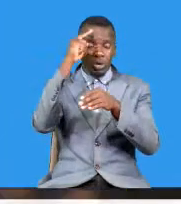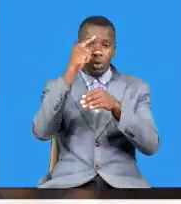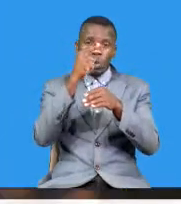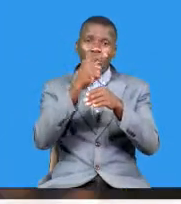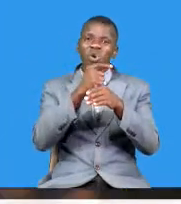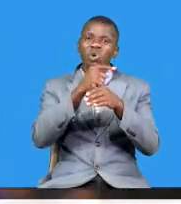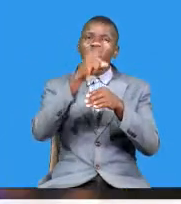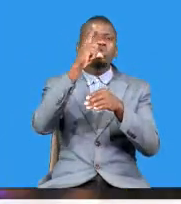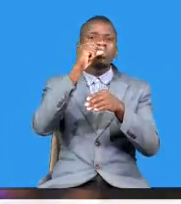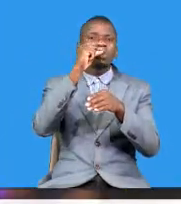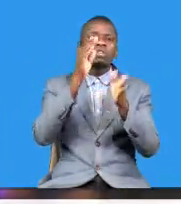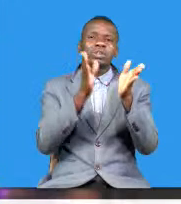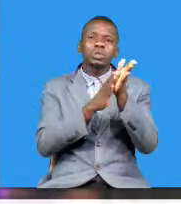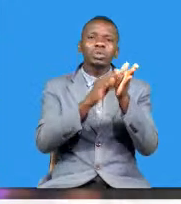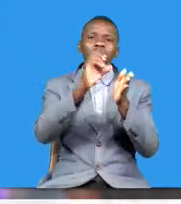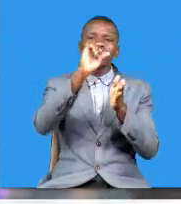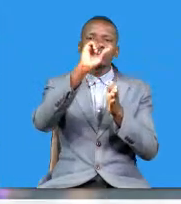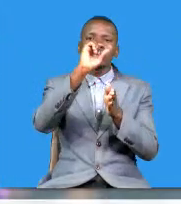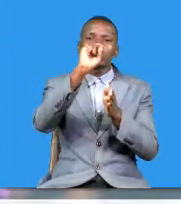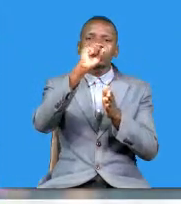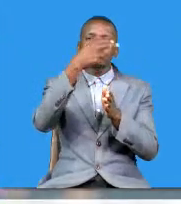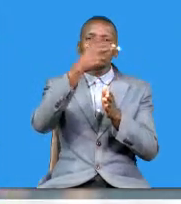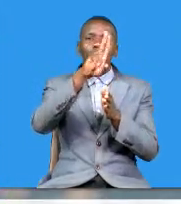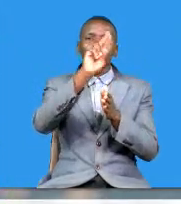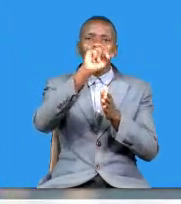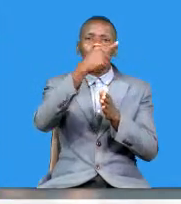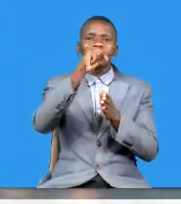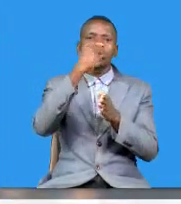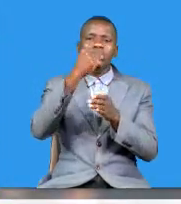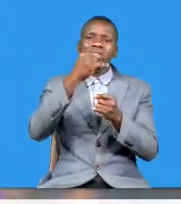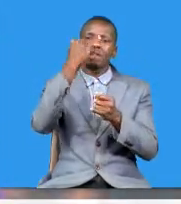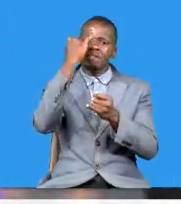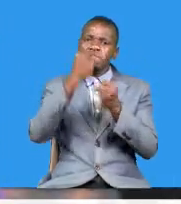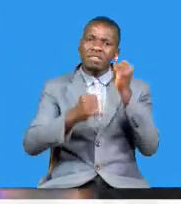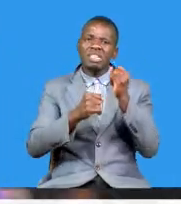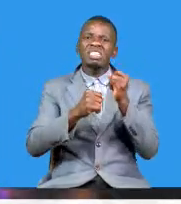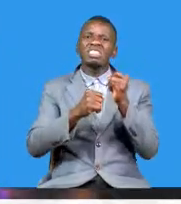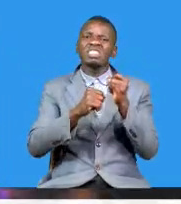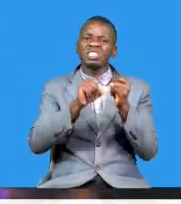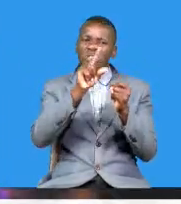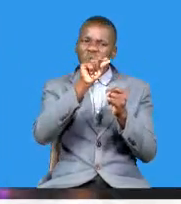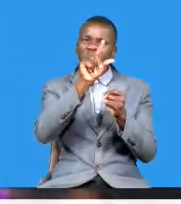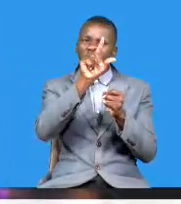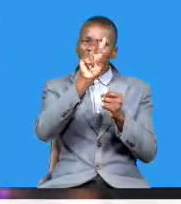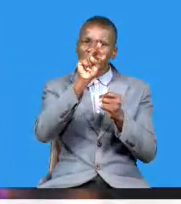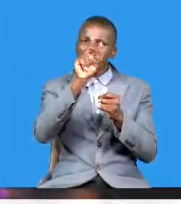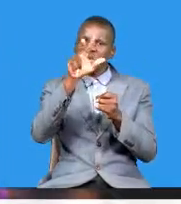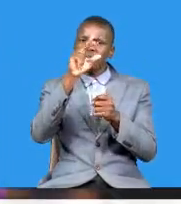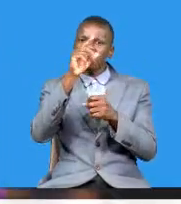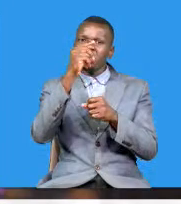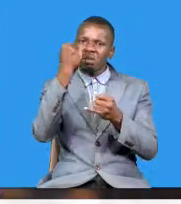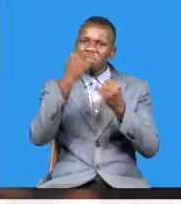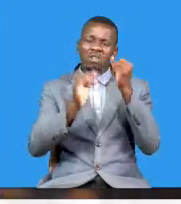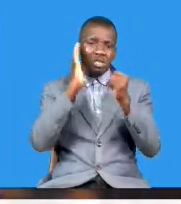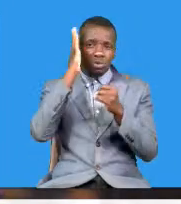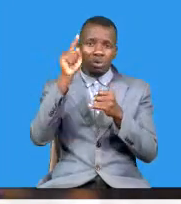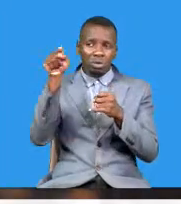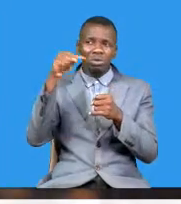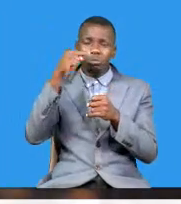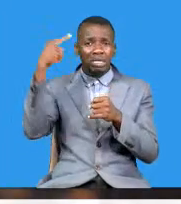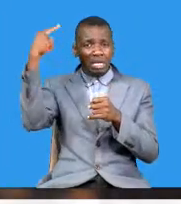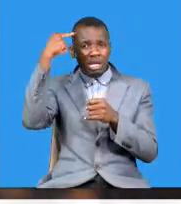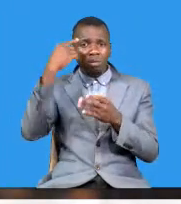Livingstone will be completed this year. Mr. Siagarima says government is committed to finishing